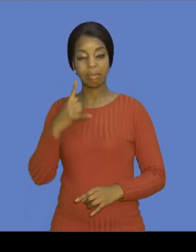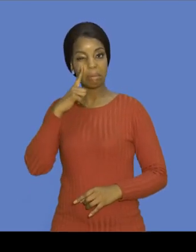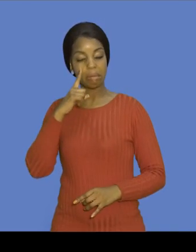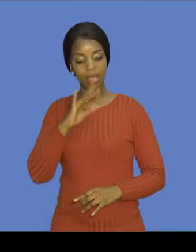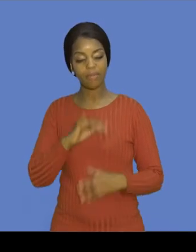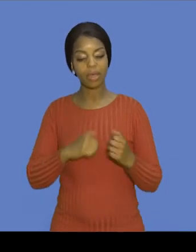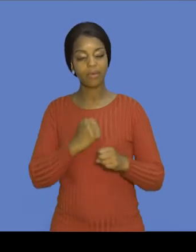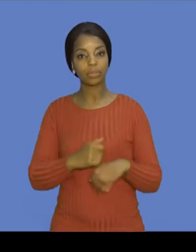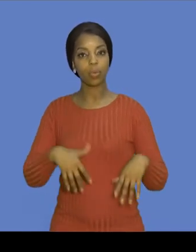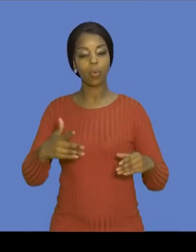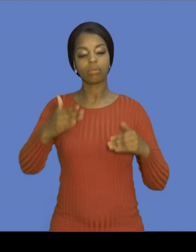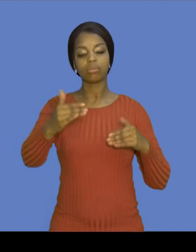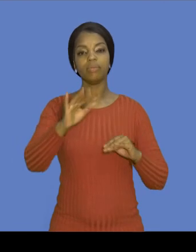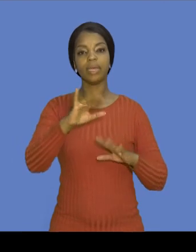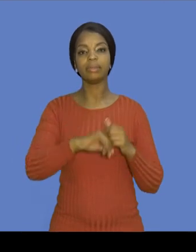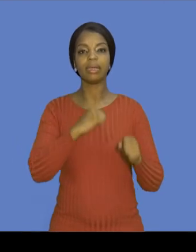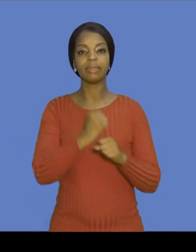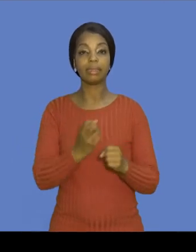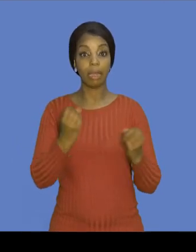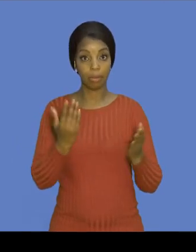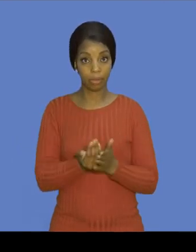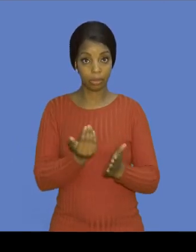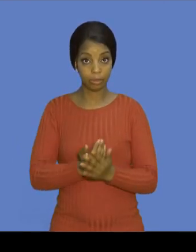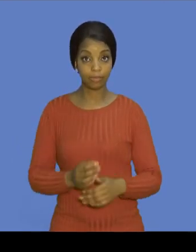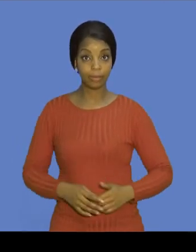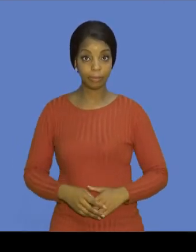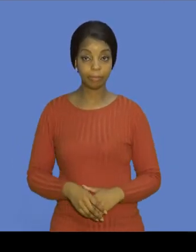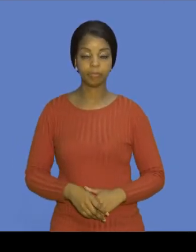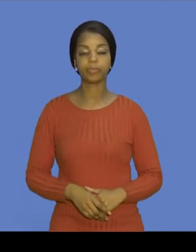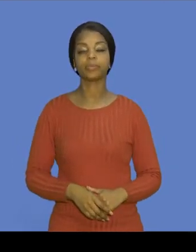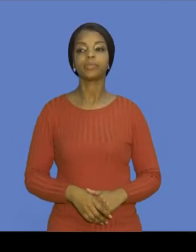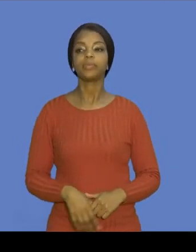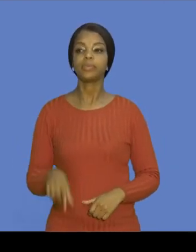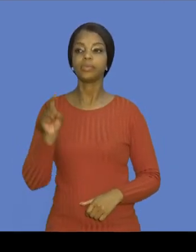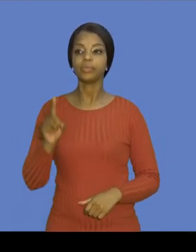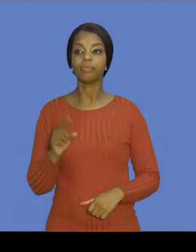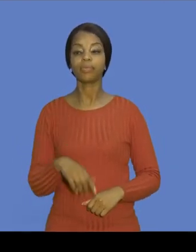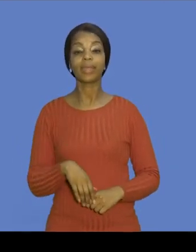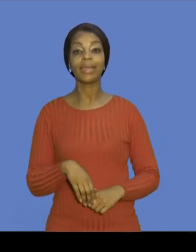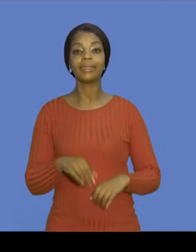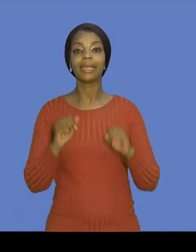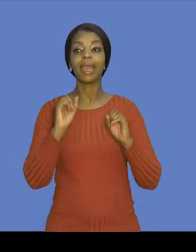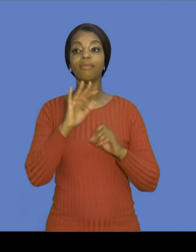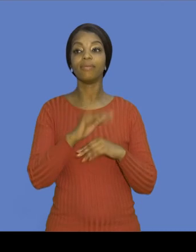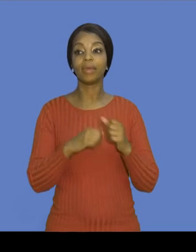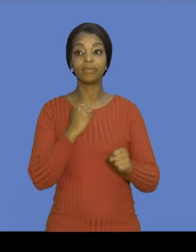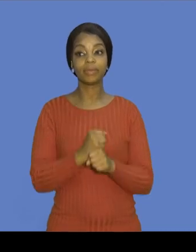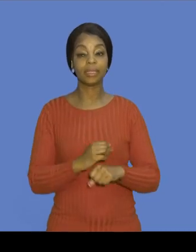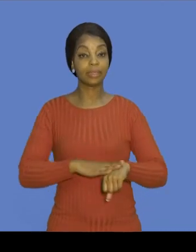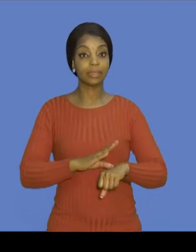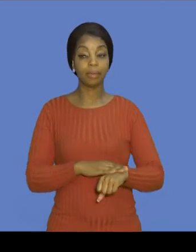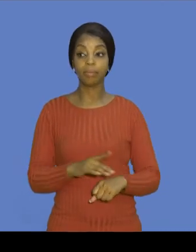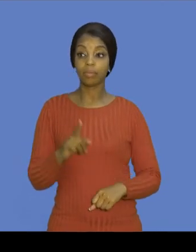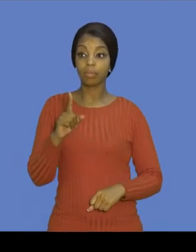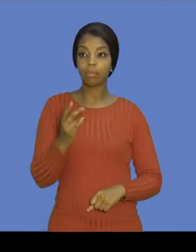years. In 5 years' time, if we look at this, this is where Sarah will be, right? Sarah will be